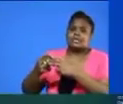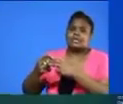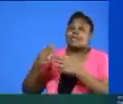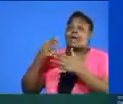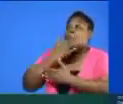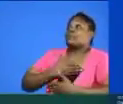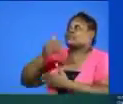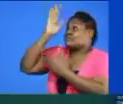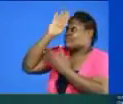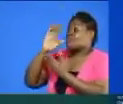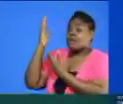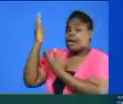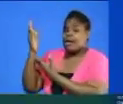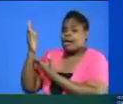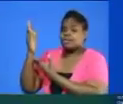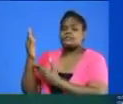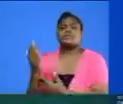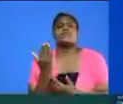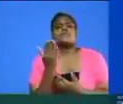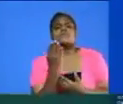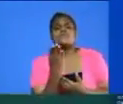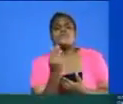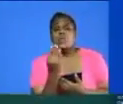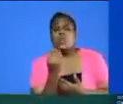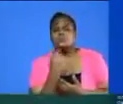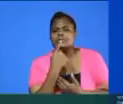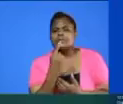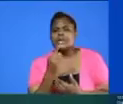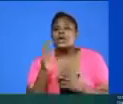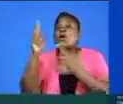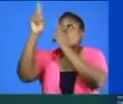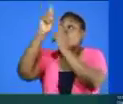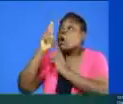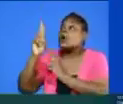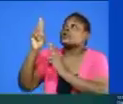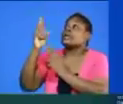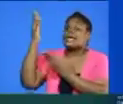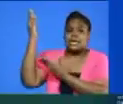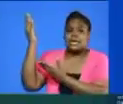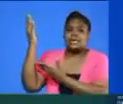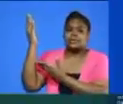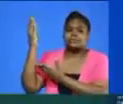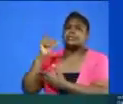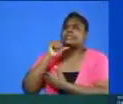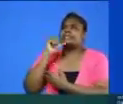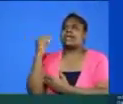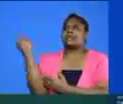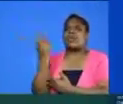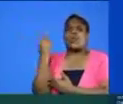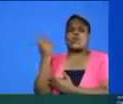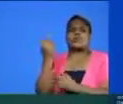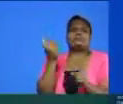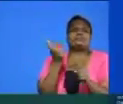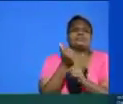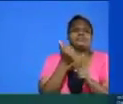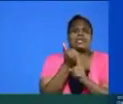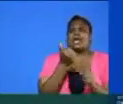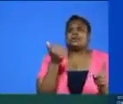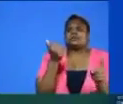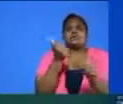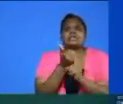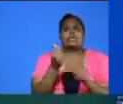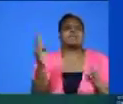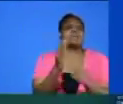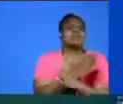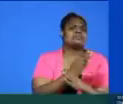of the Lord," verse 14 says, "honorable, and shall honor him, not doing thine own ways, nor finding thine own